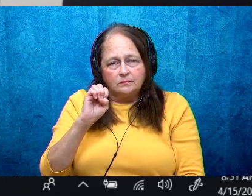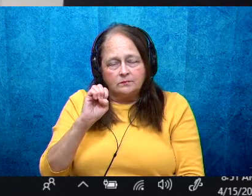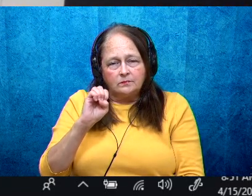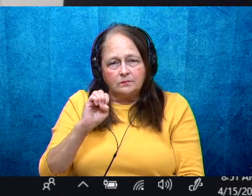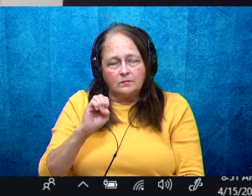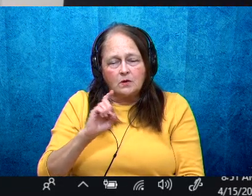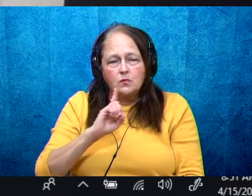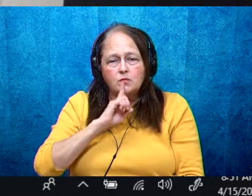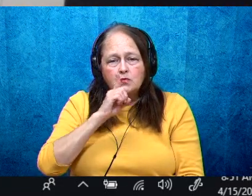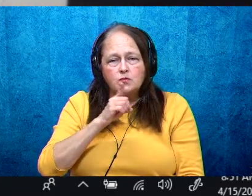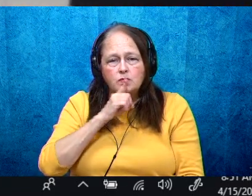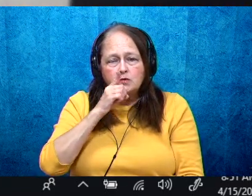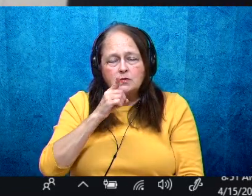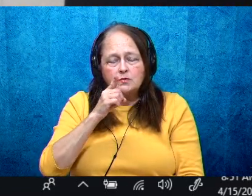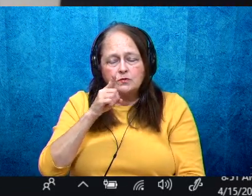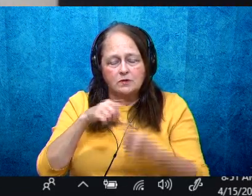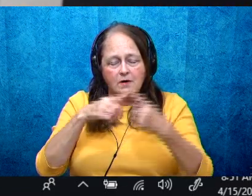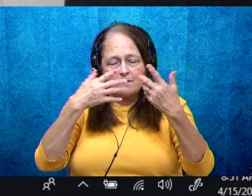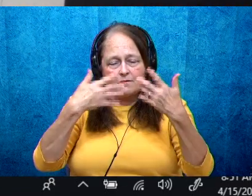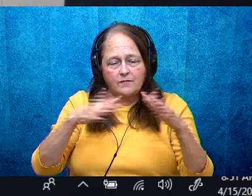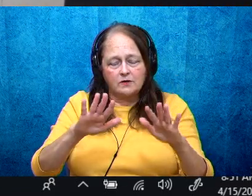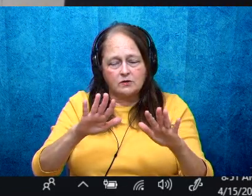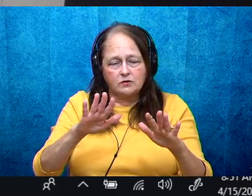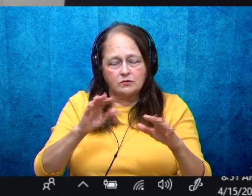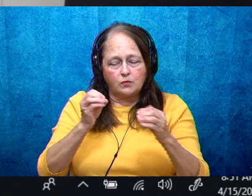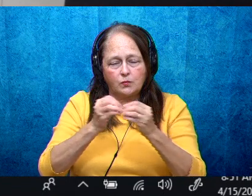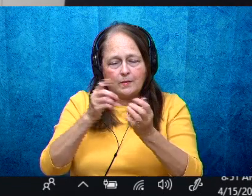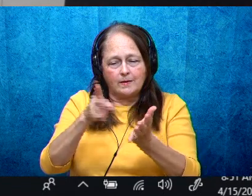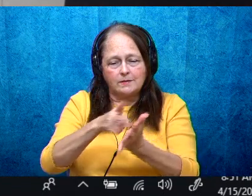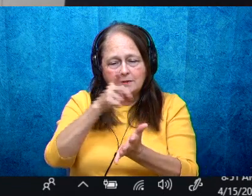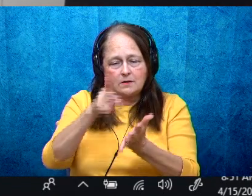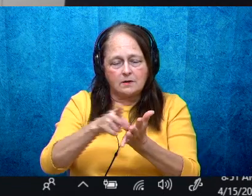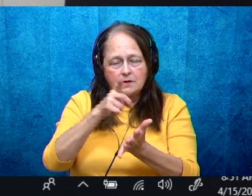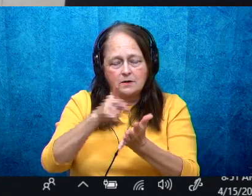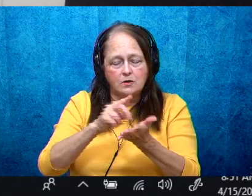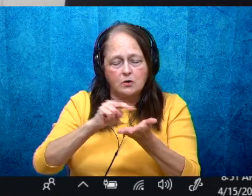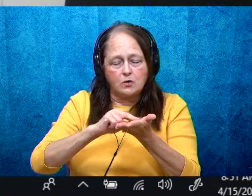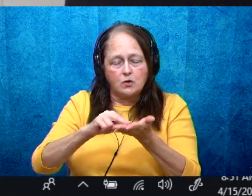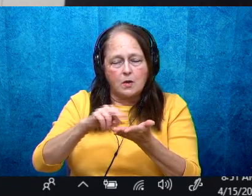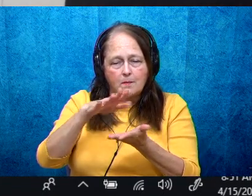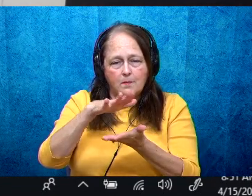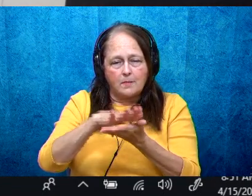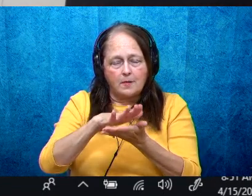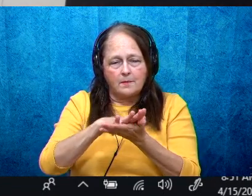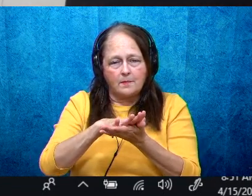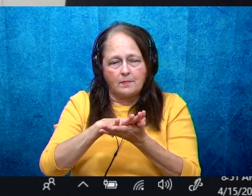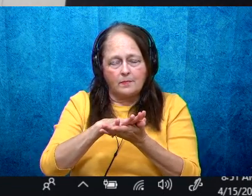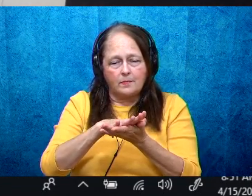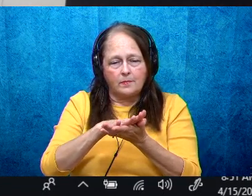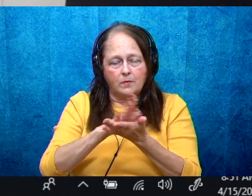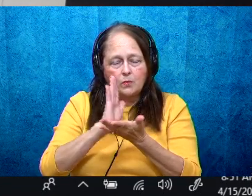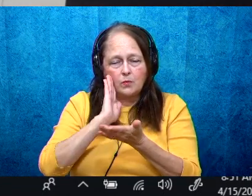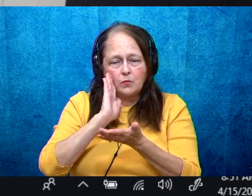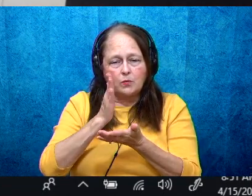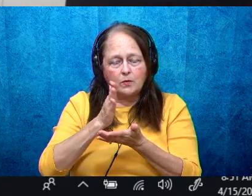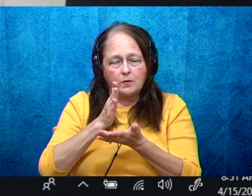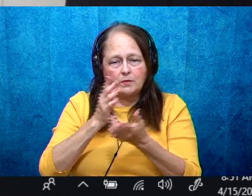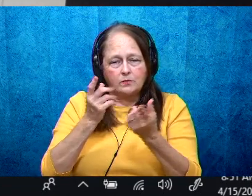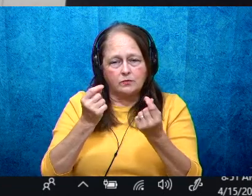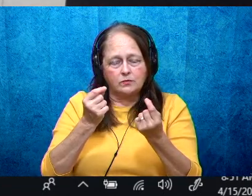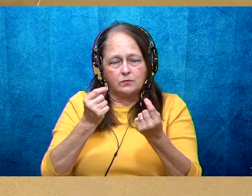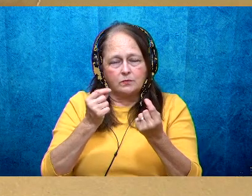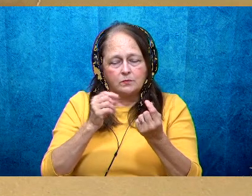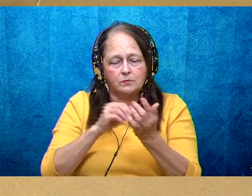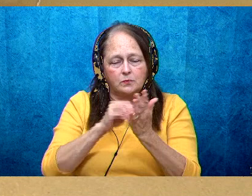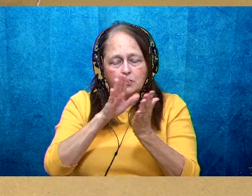I really intended on finishing this up with some definitions on this note page, which I will absolutely do, and I will post